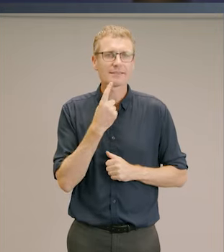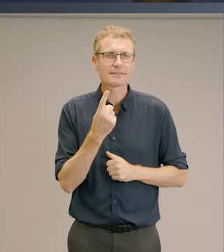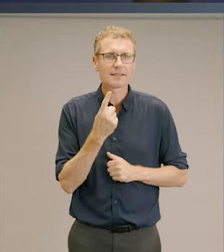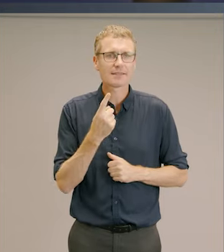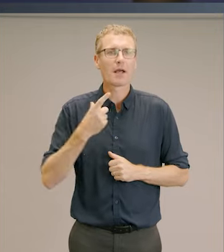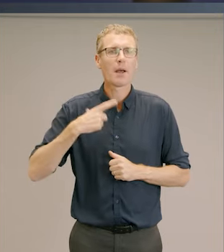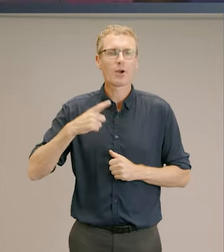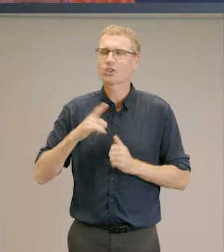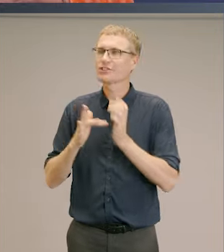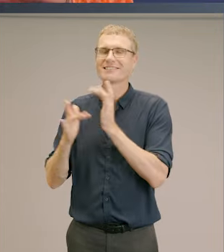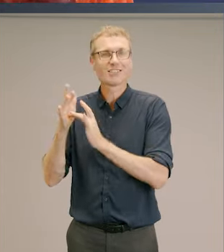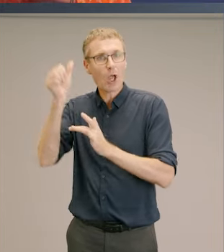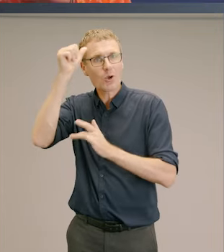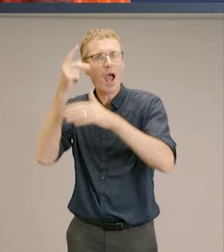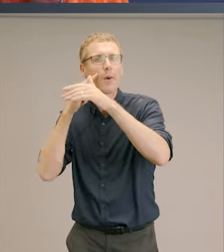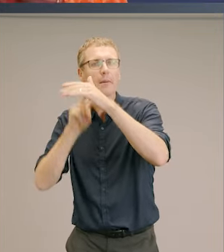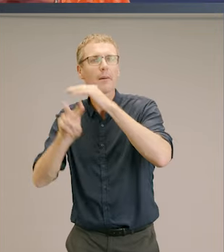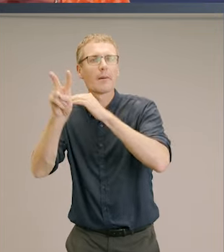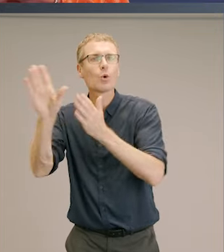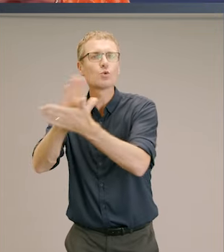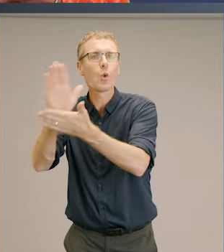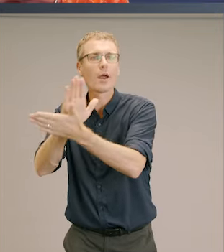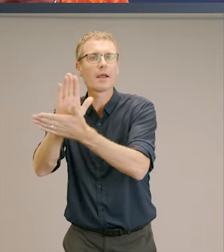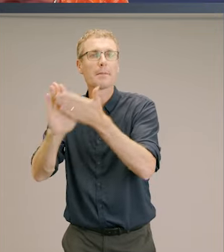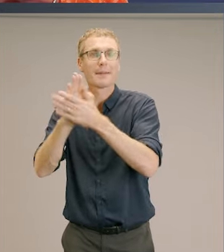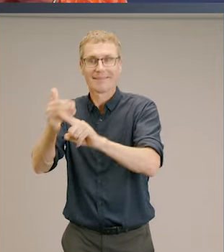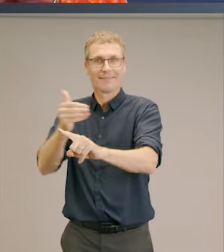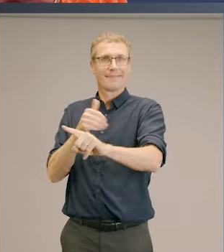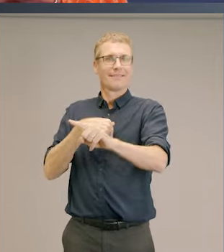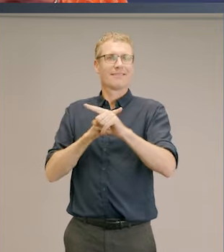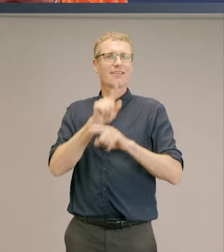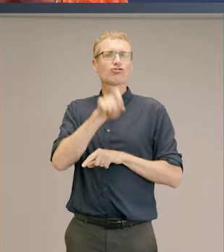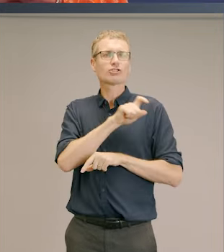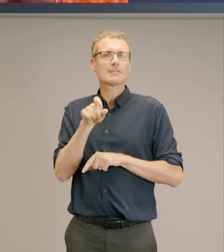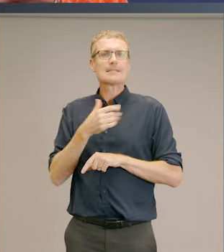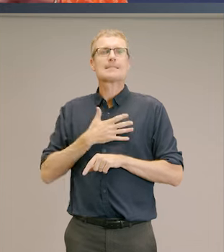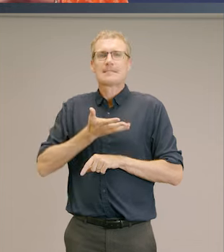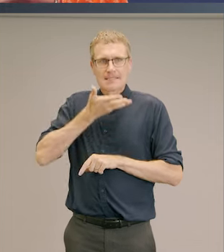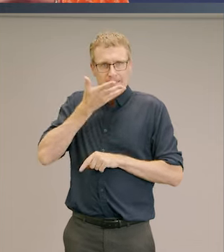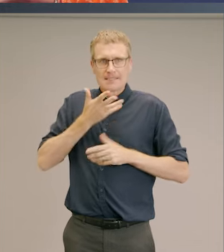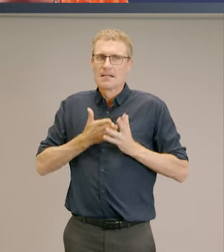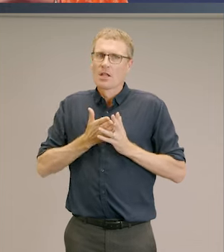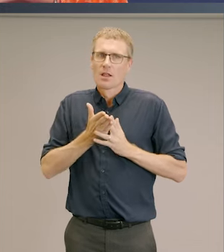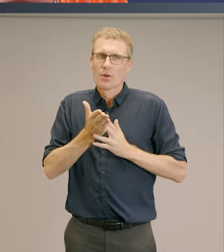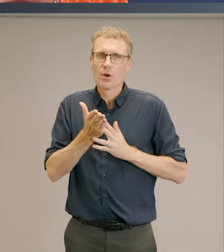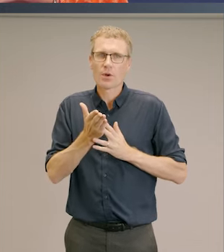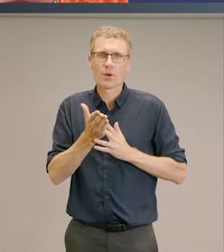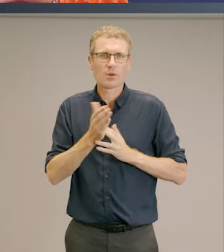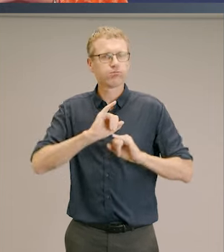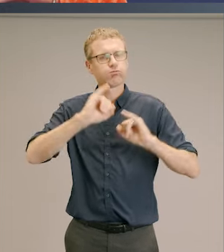We're reminded in Hebrews 12, because of the joy awaiting him, he endured the cross, disregarding its